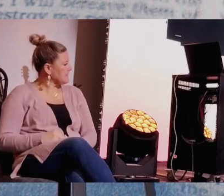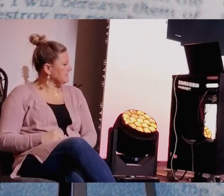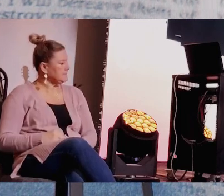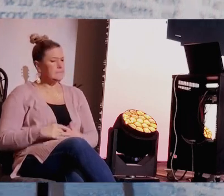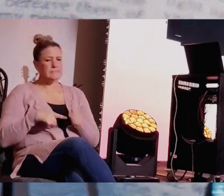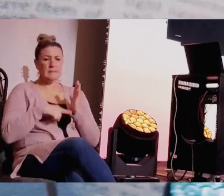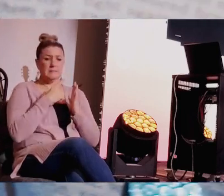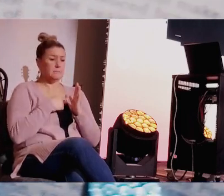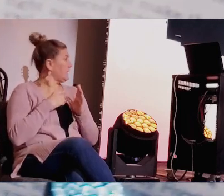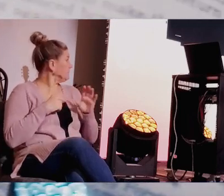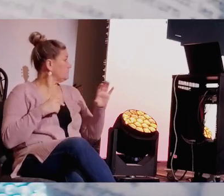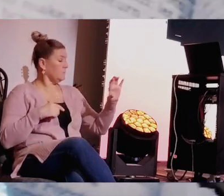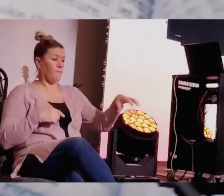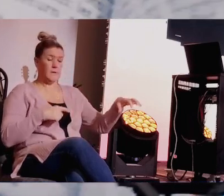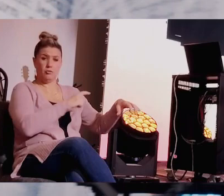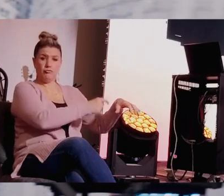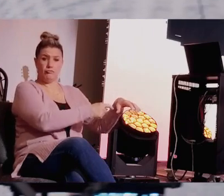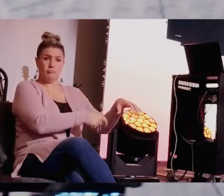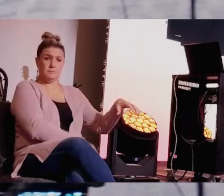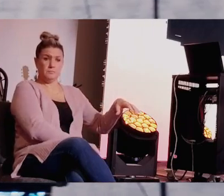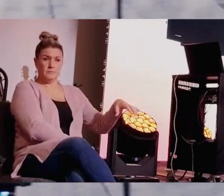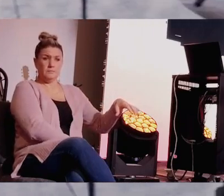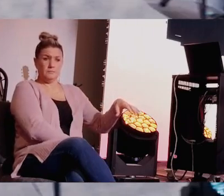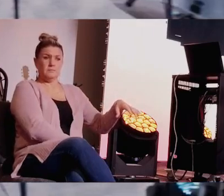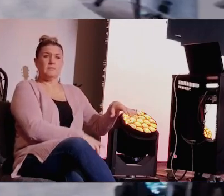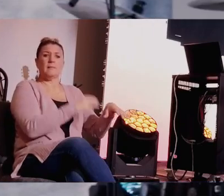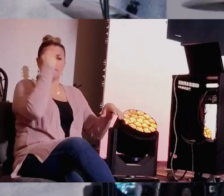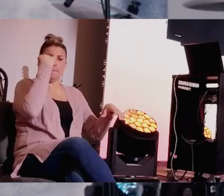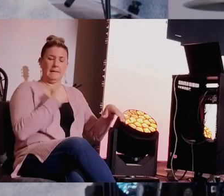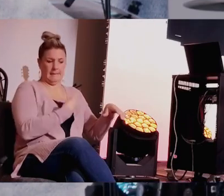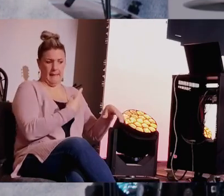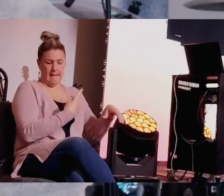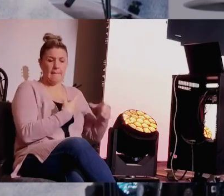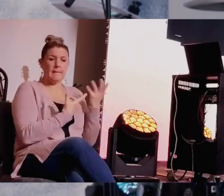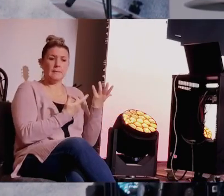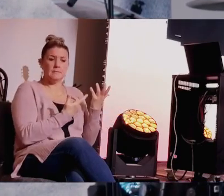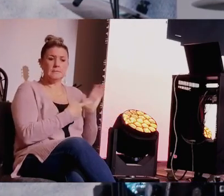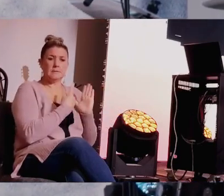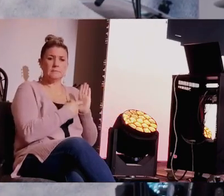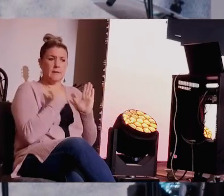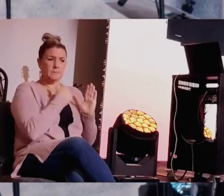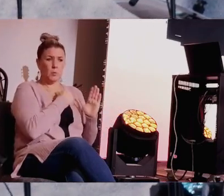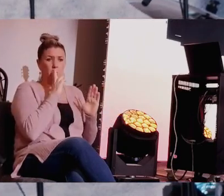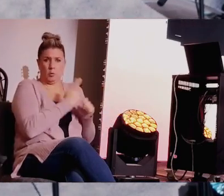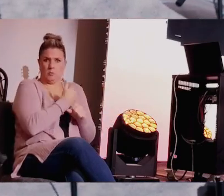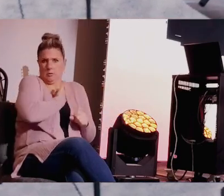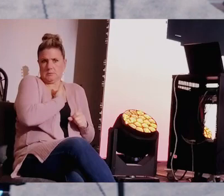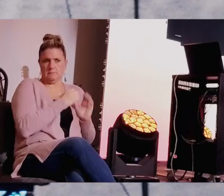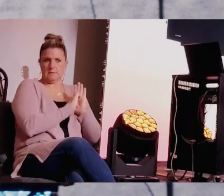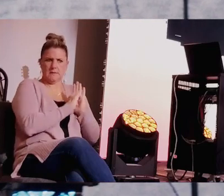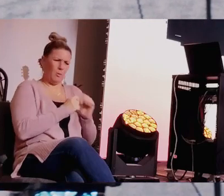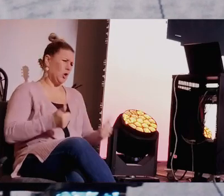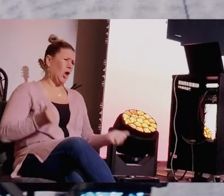And sometimes over here, there used to be times when Mandy and I, we'll use us as the example.